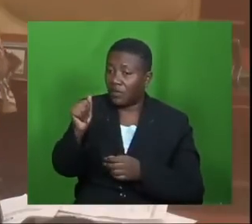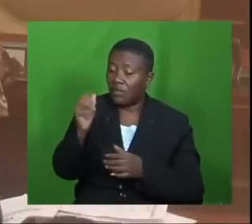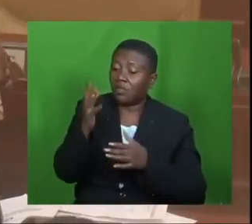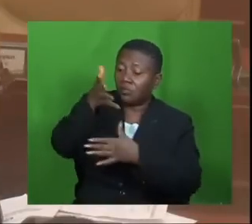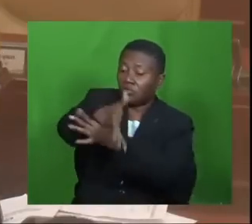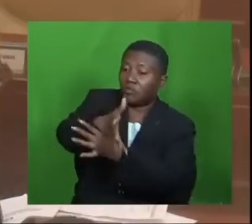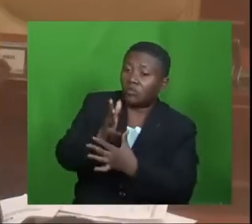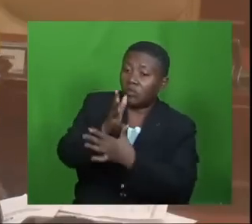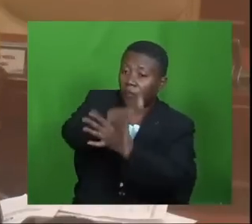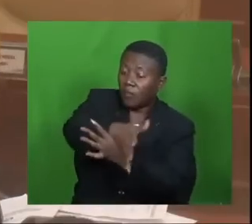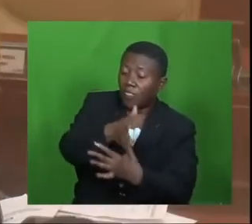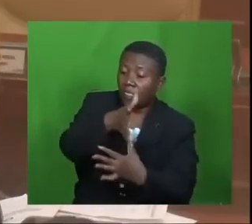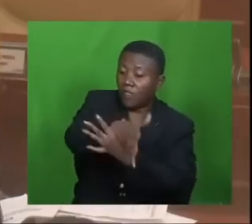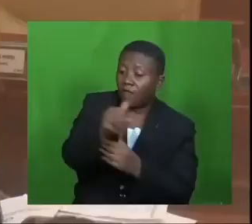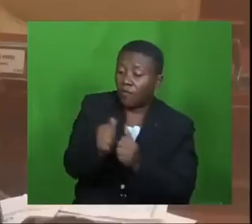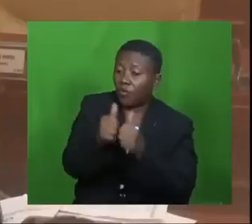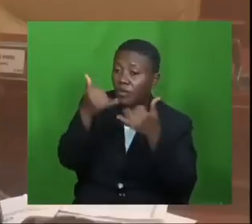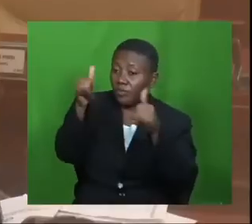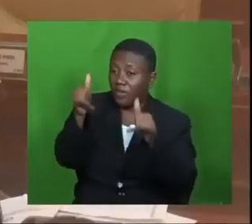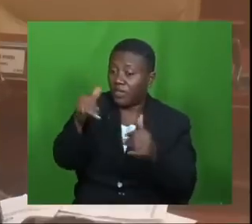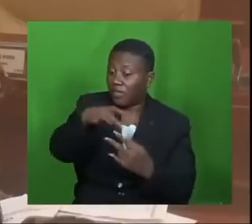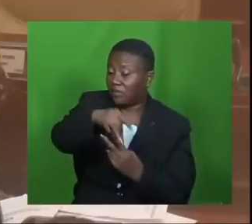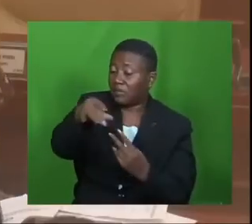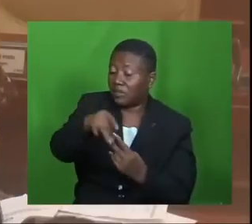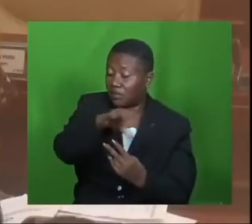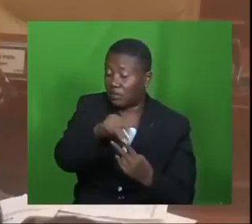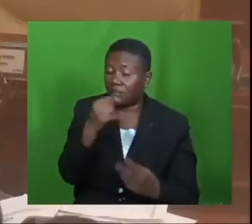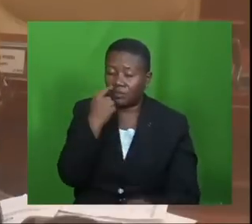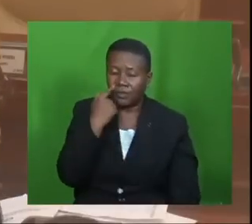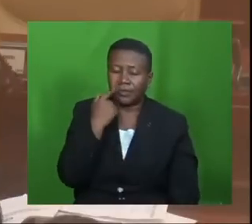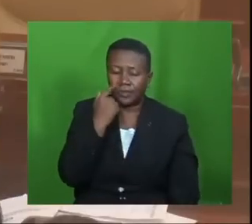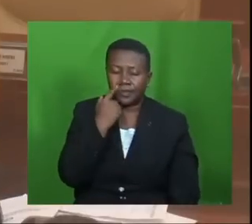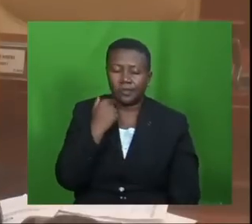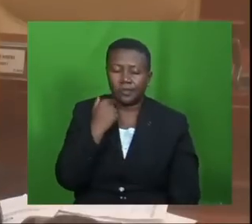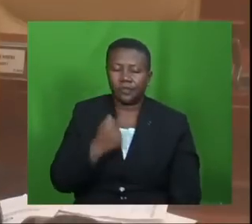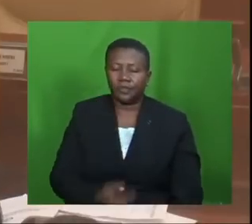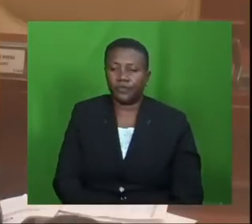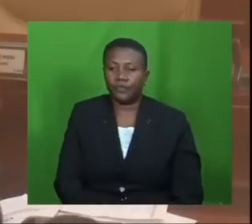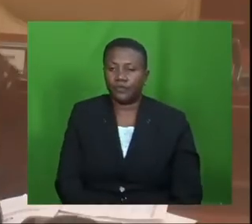in player selection. Mr. Speaker,